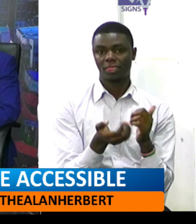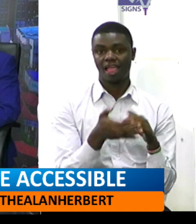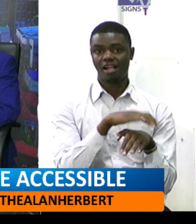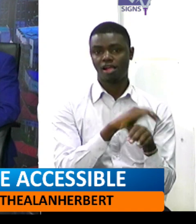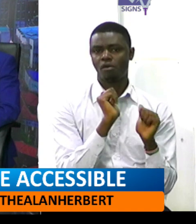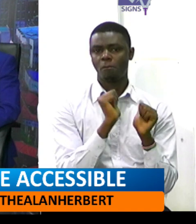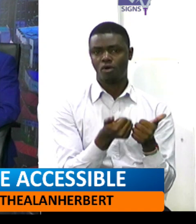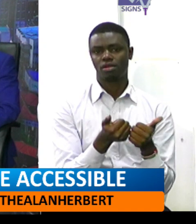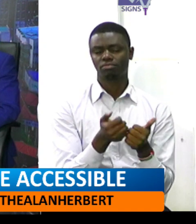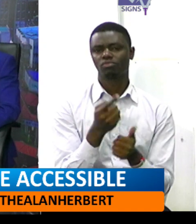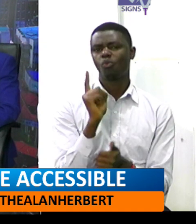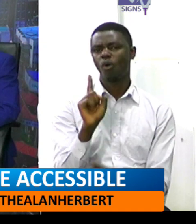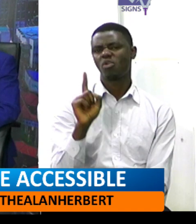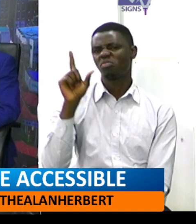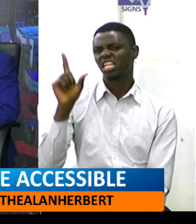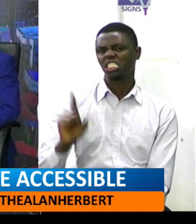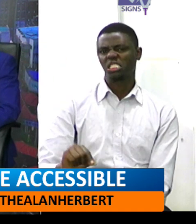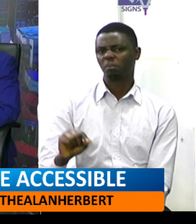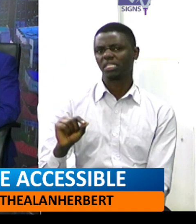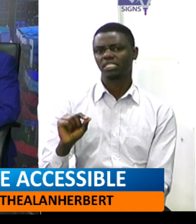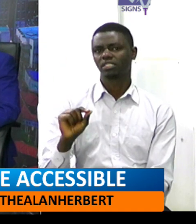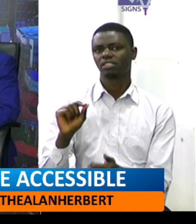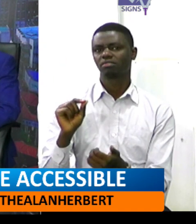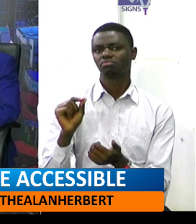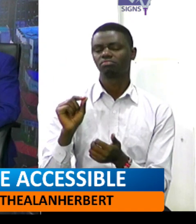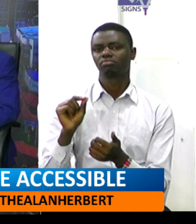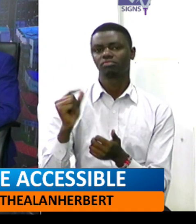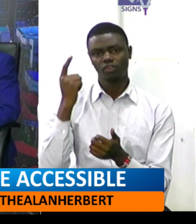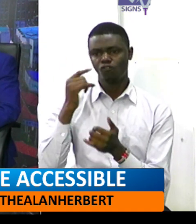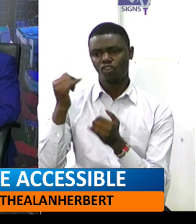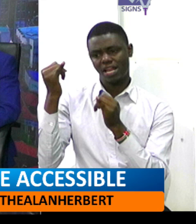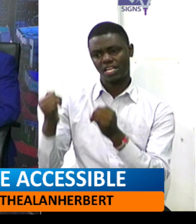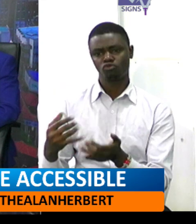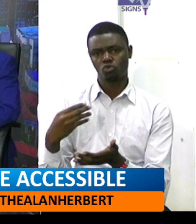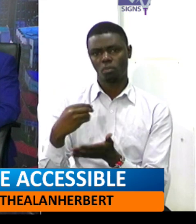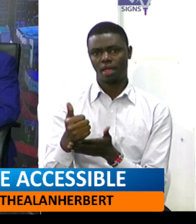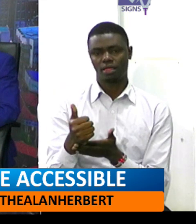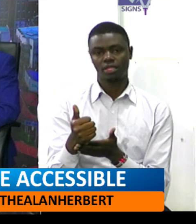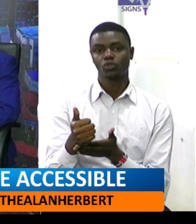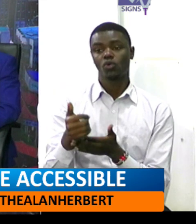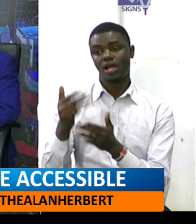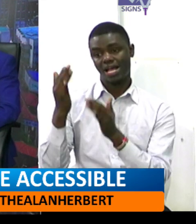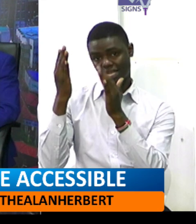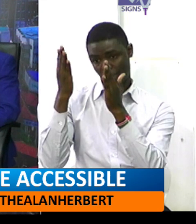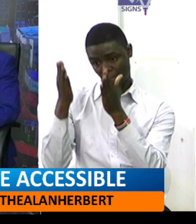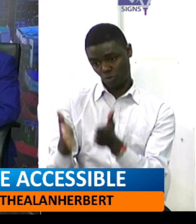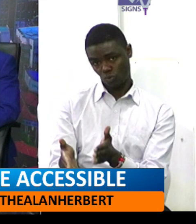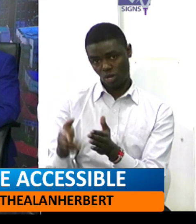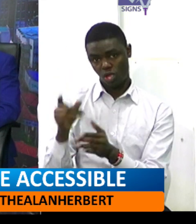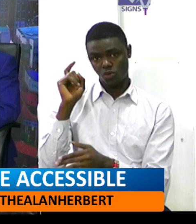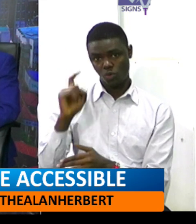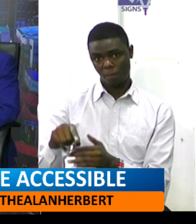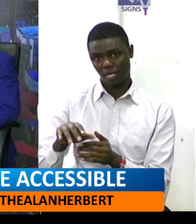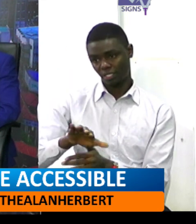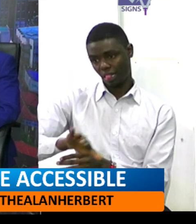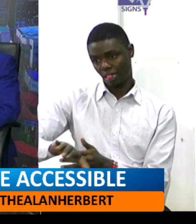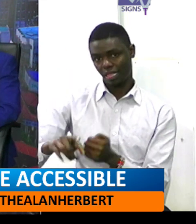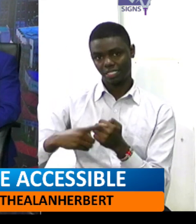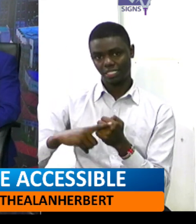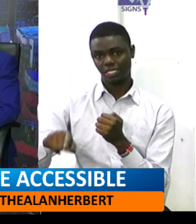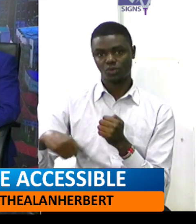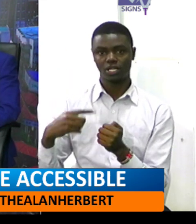It's one of the most affordable products in this country for an individual to buy. So as an individual, you need to put aside